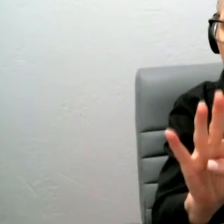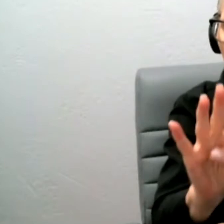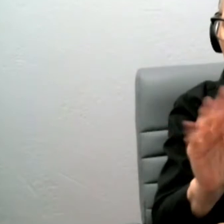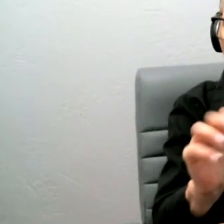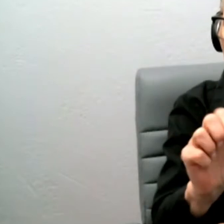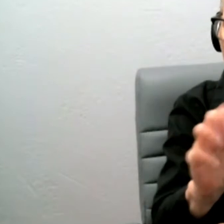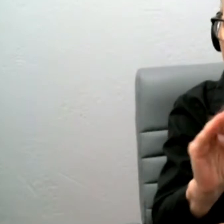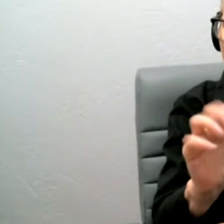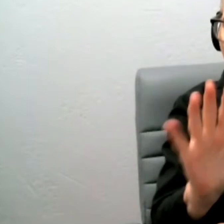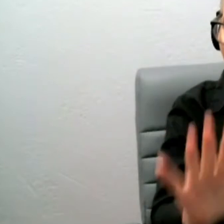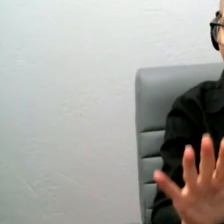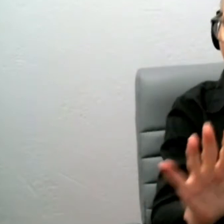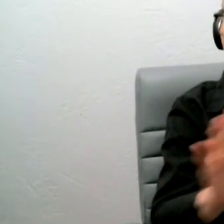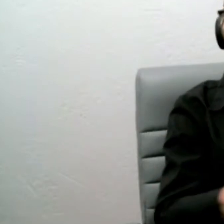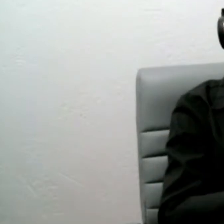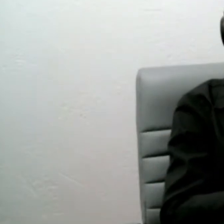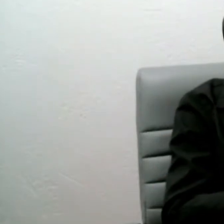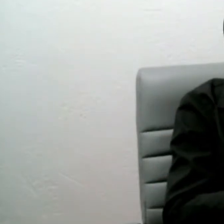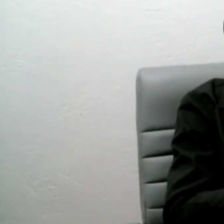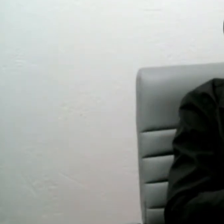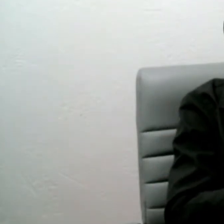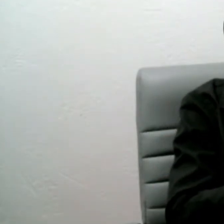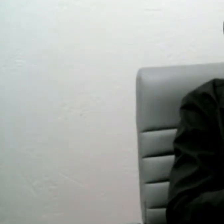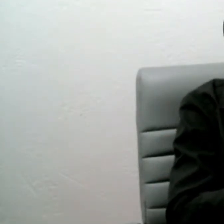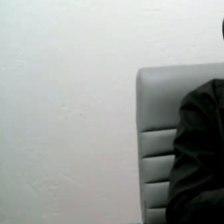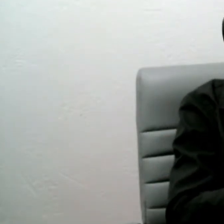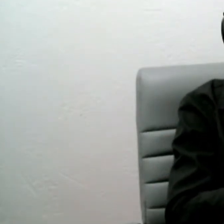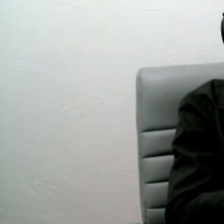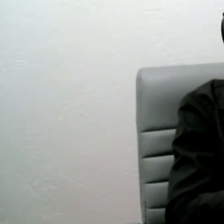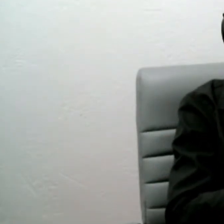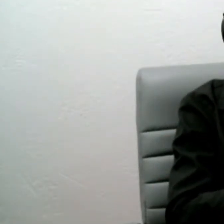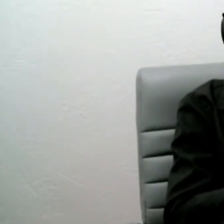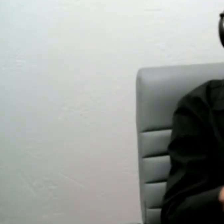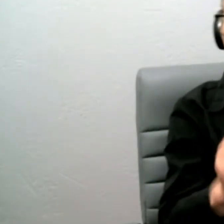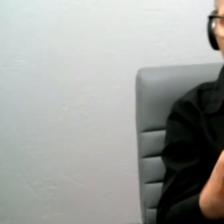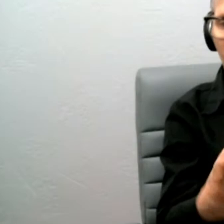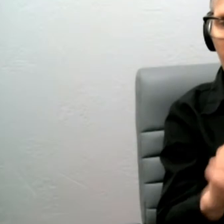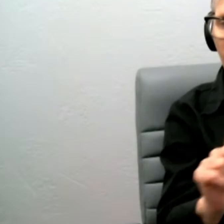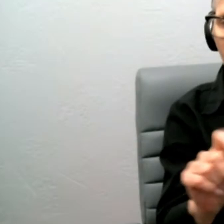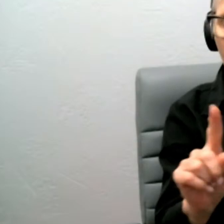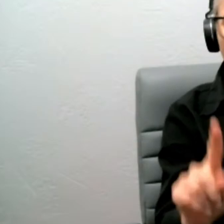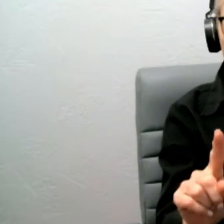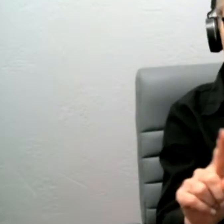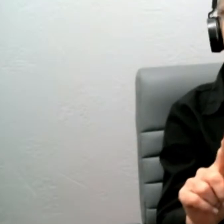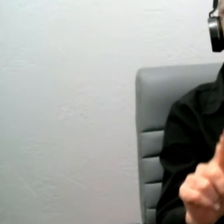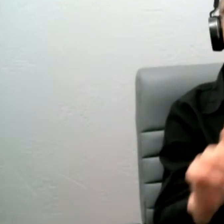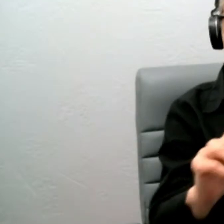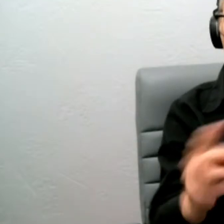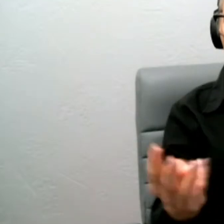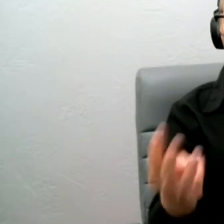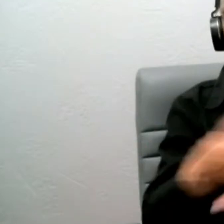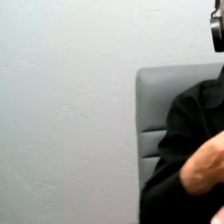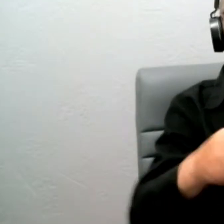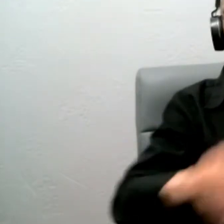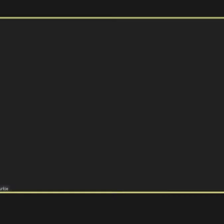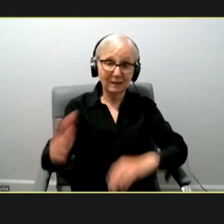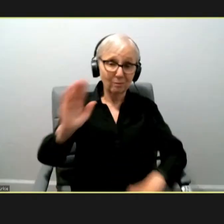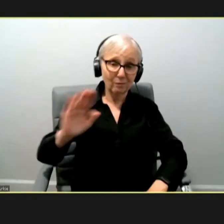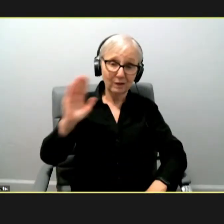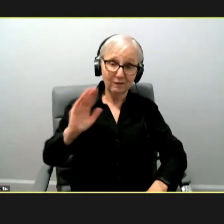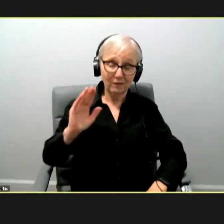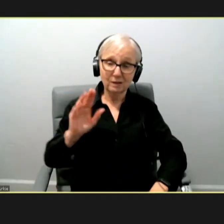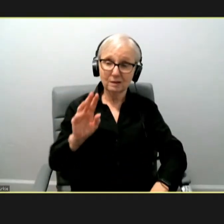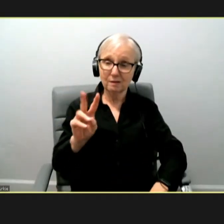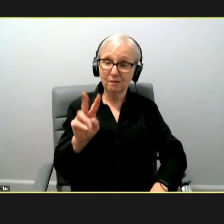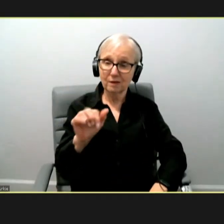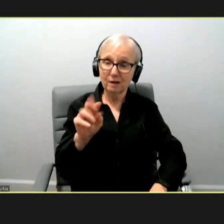BA 2.12.1 cause any more severe disease than the initial Omicron strain or any previous dominant variants?